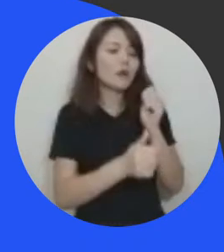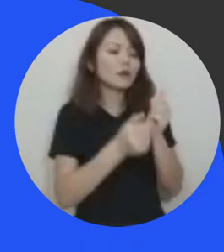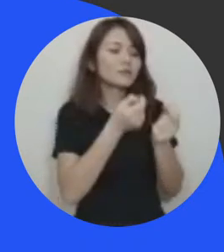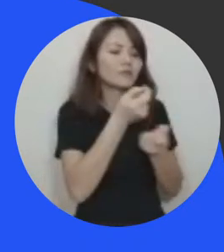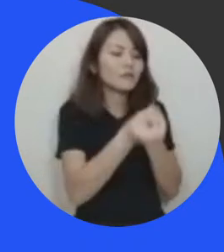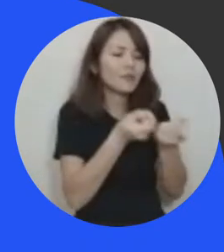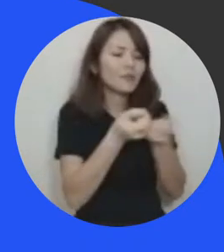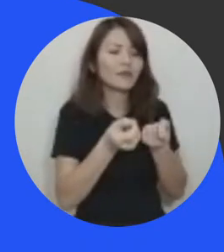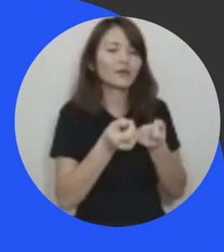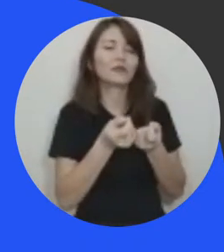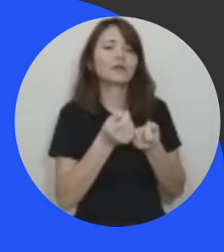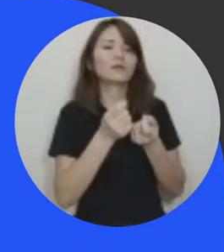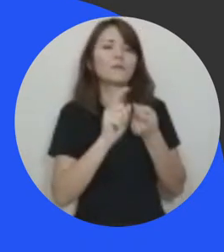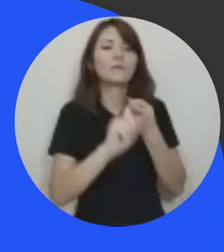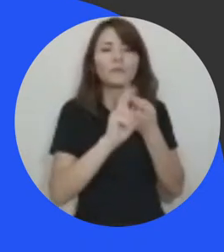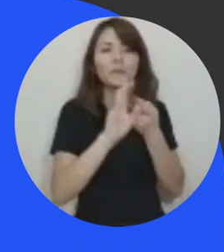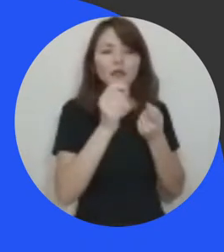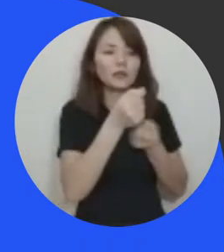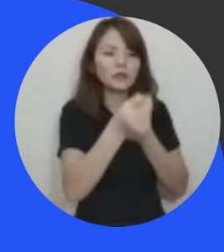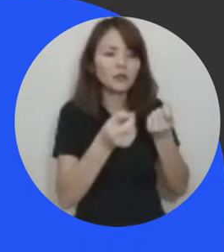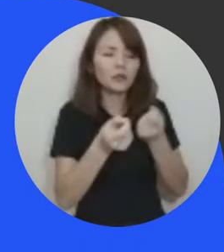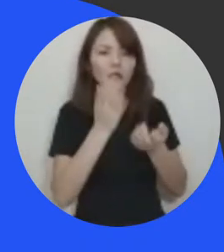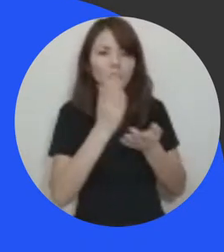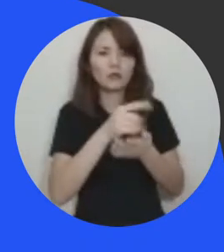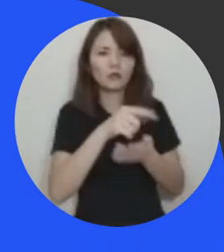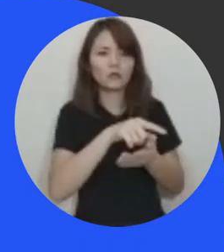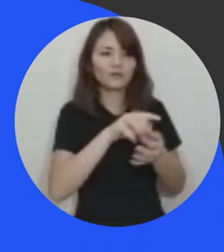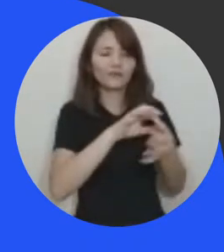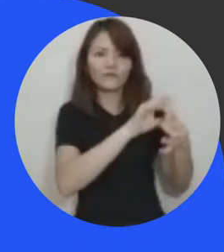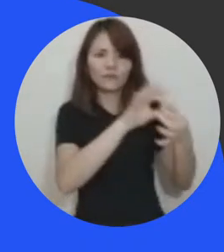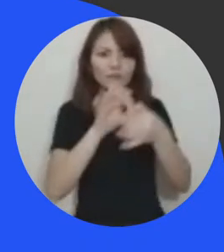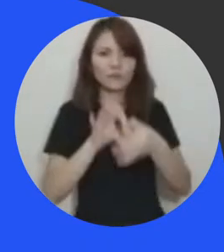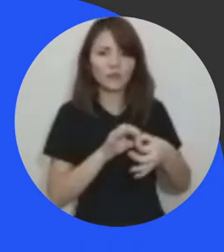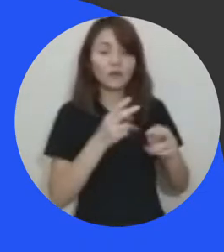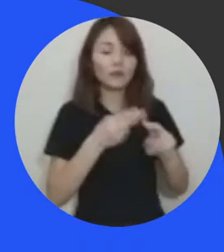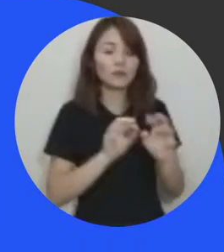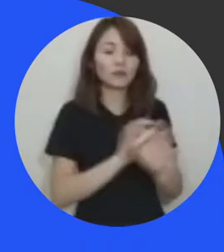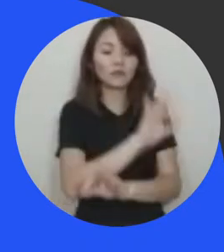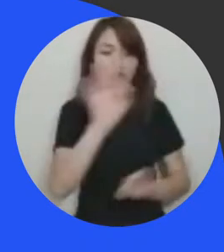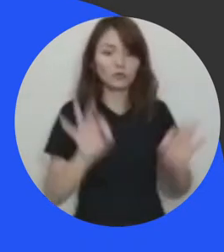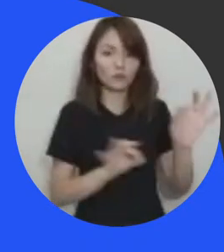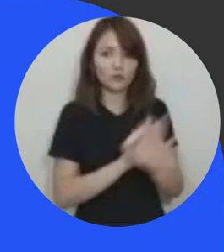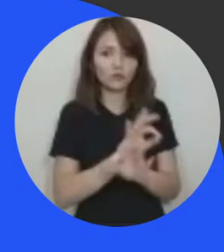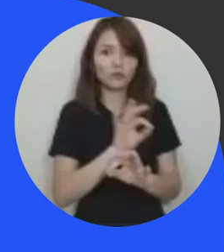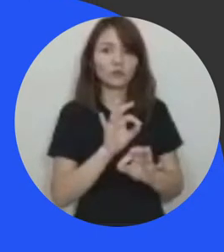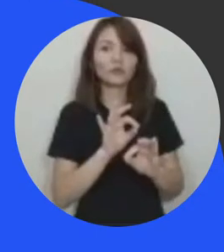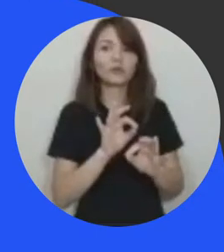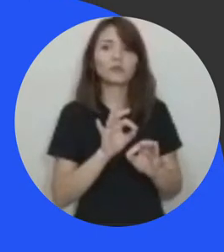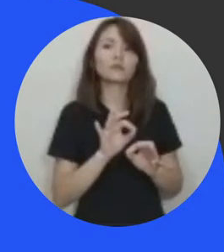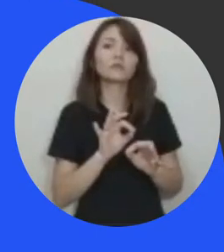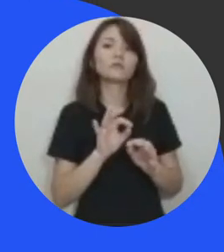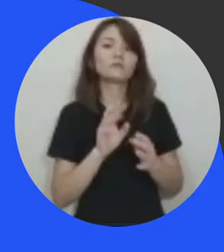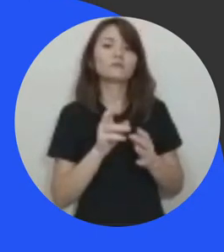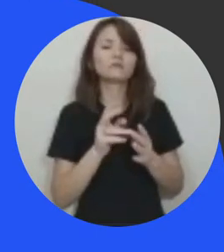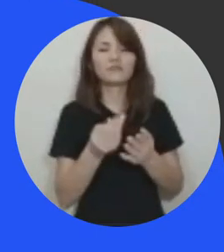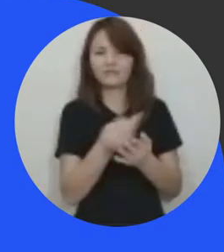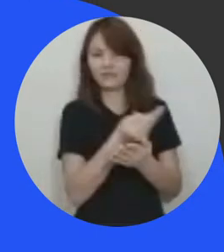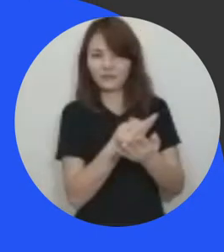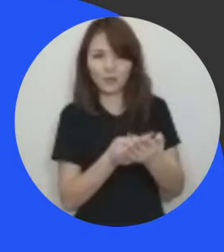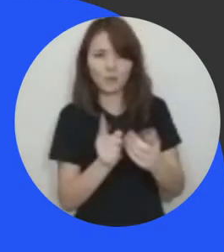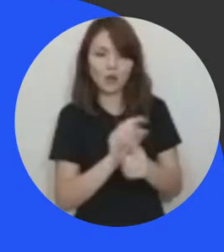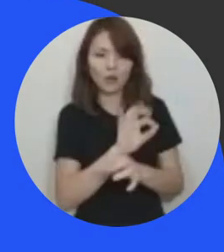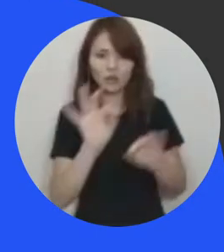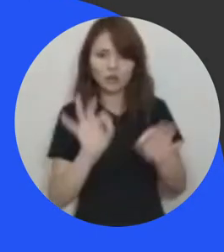a blueprint. And that blueprint is written in molecules called